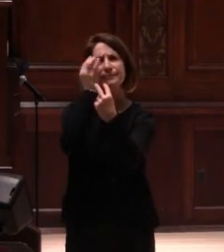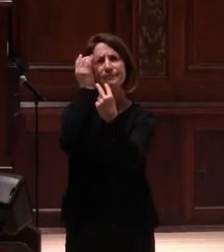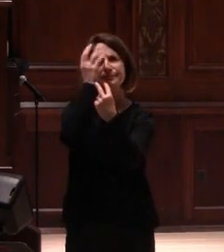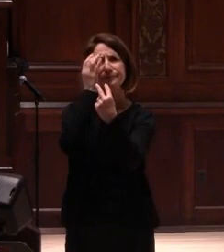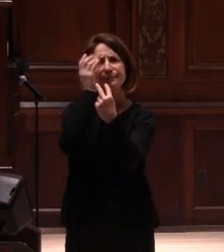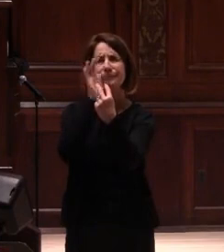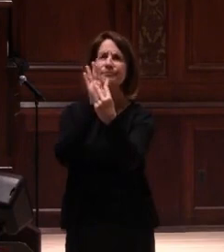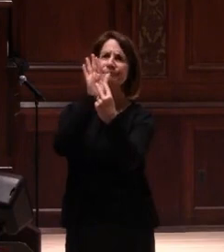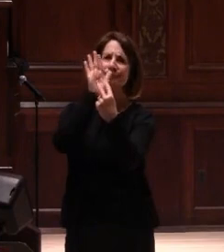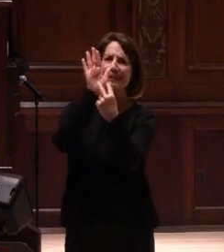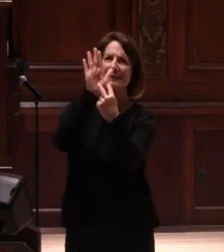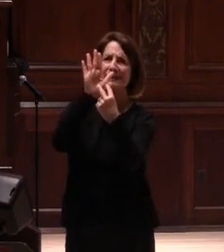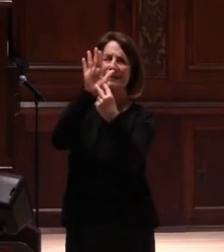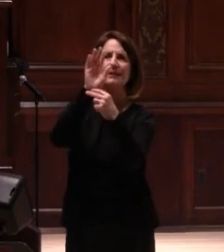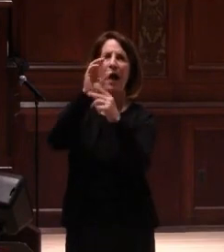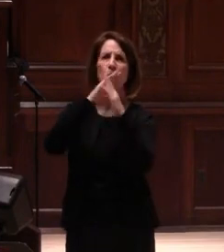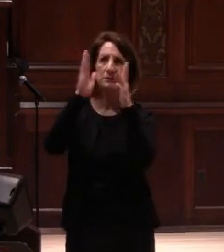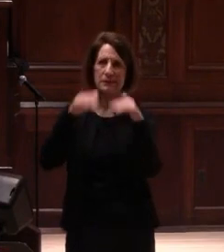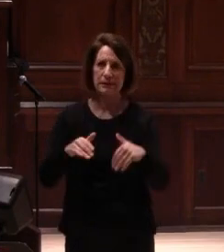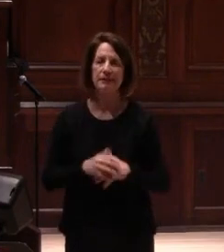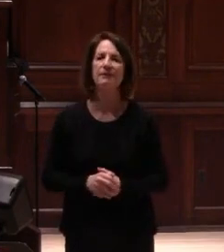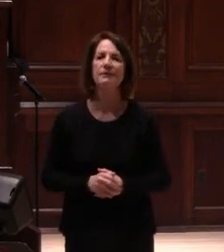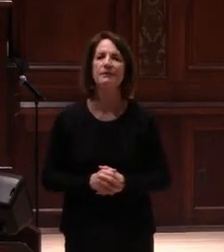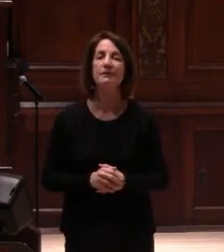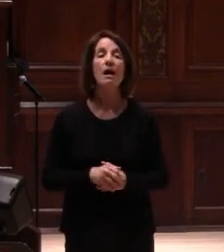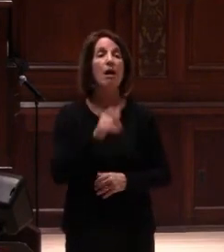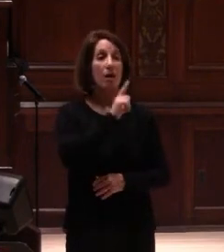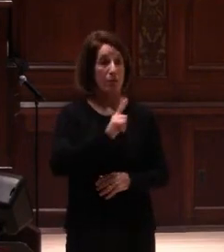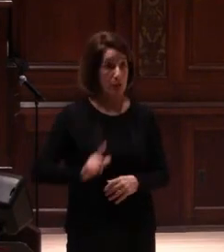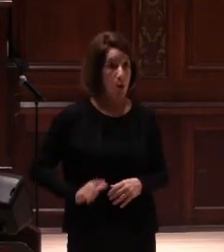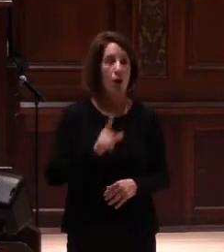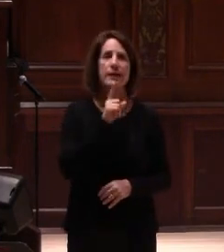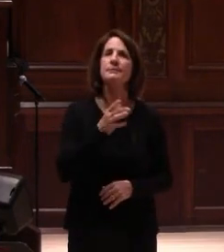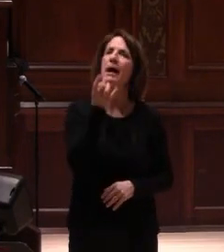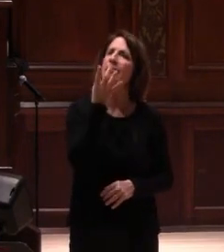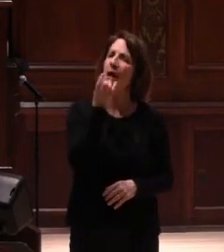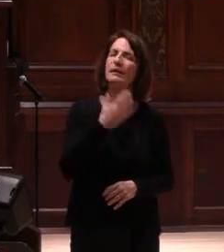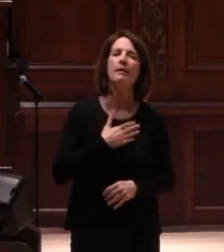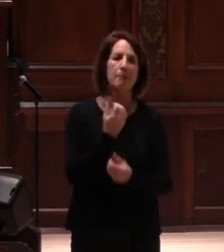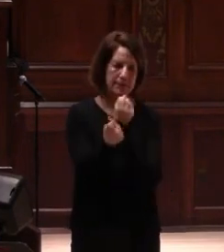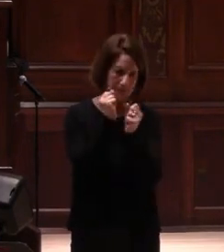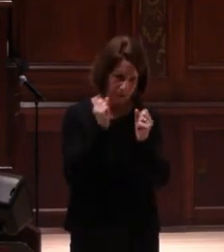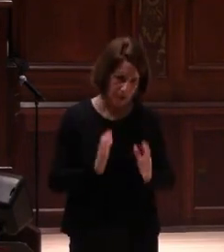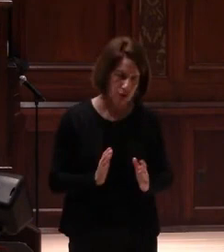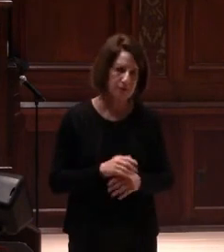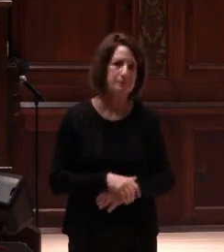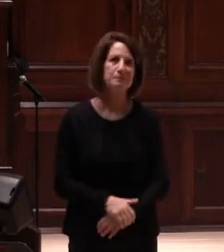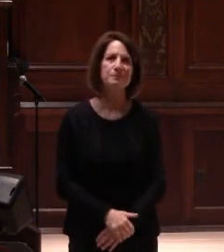God's temple. The Lord is my light and my salvation.